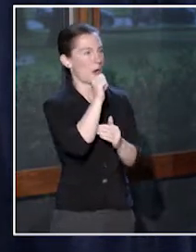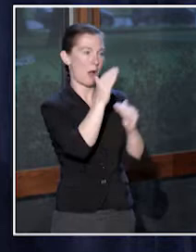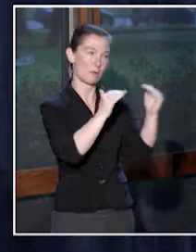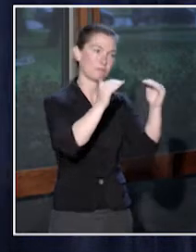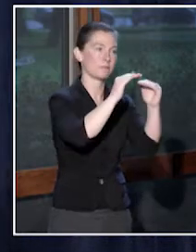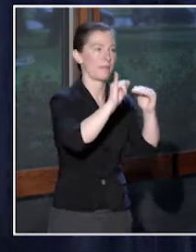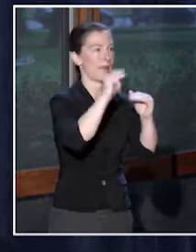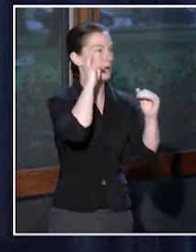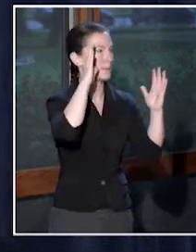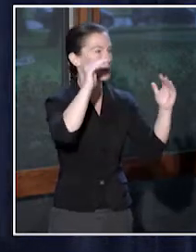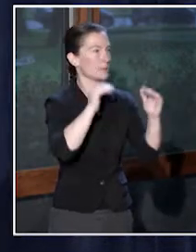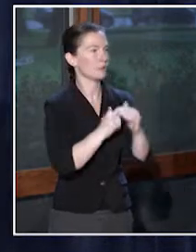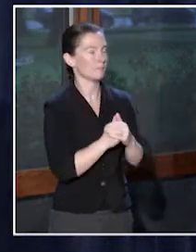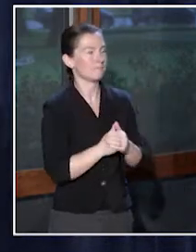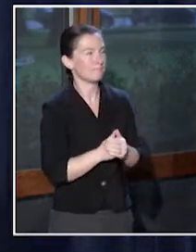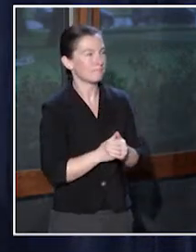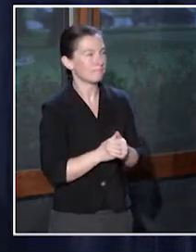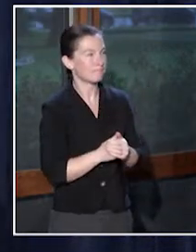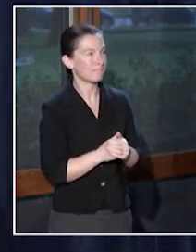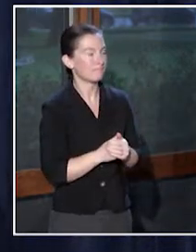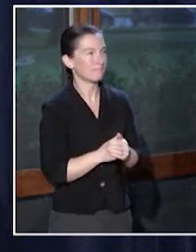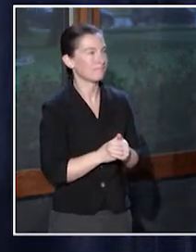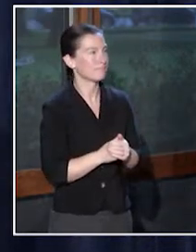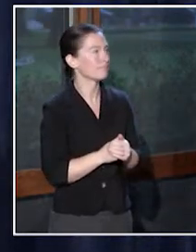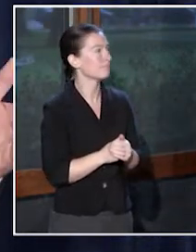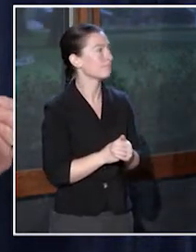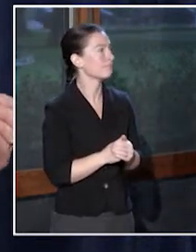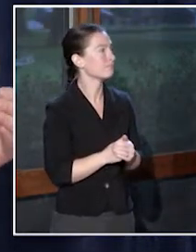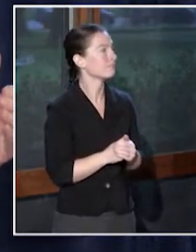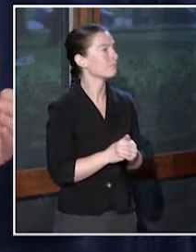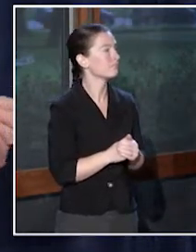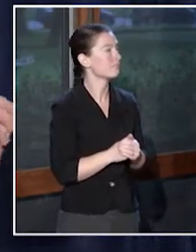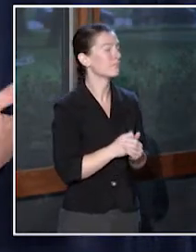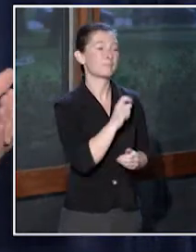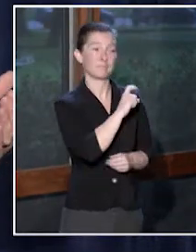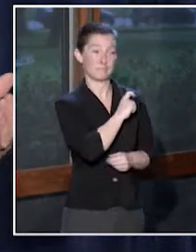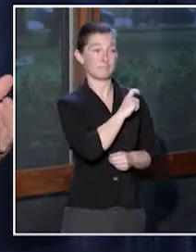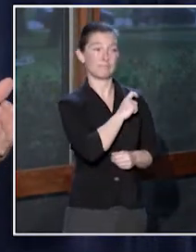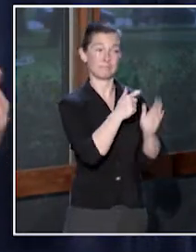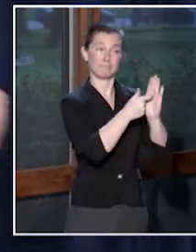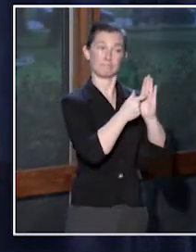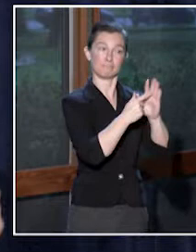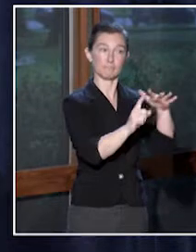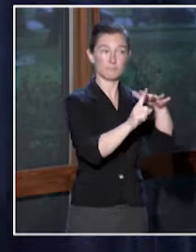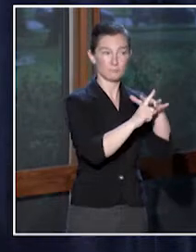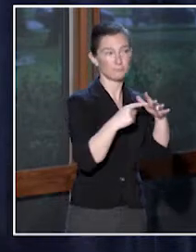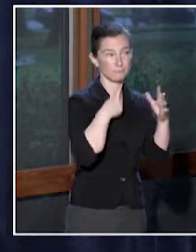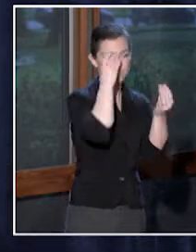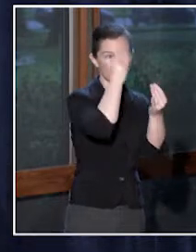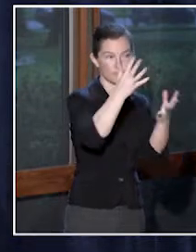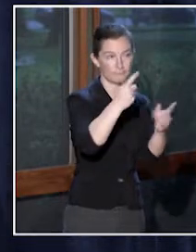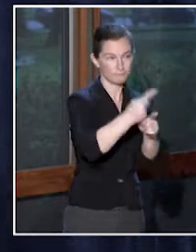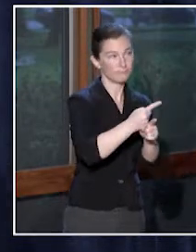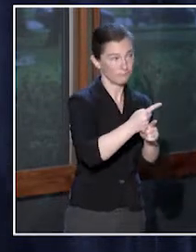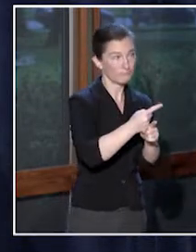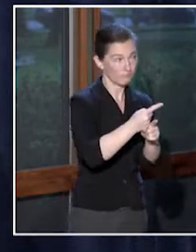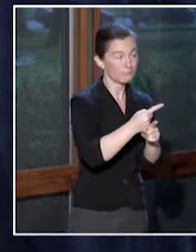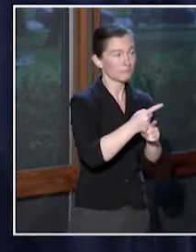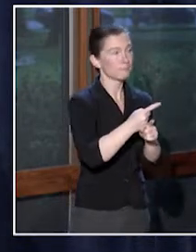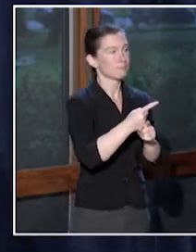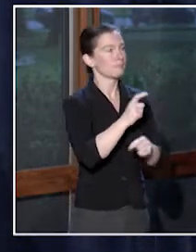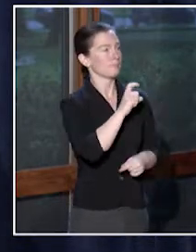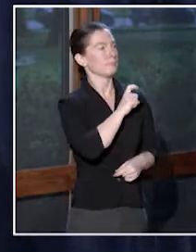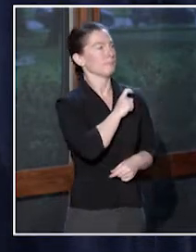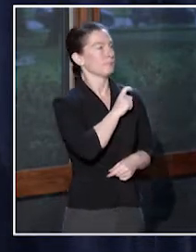compensating, and here's where it gets really dicey. I told you, they have to show up, right? It's required. The police